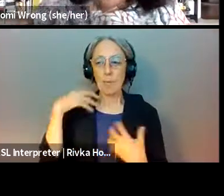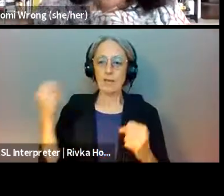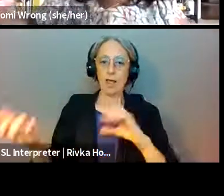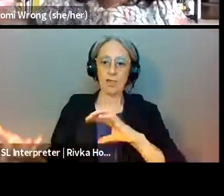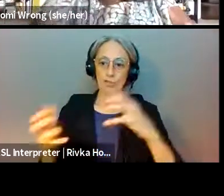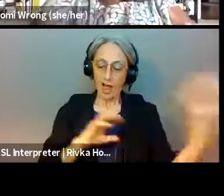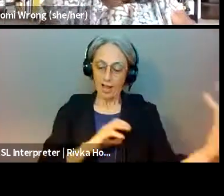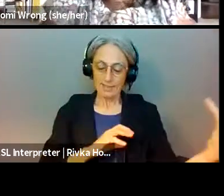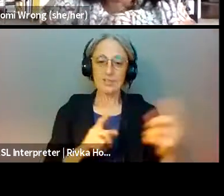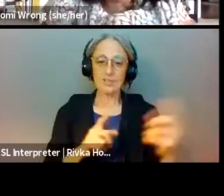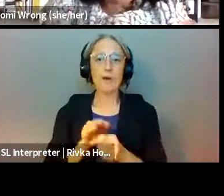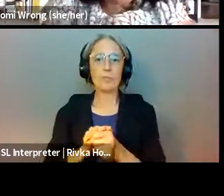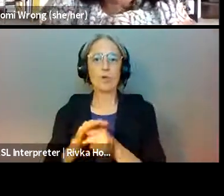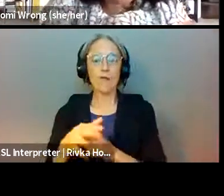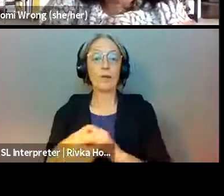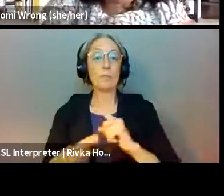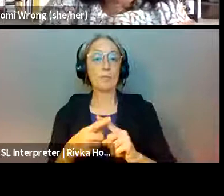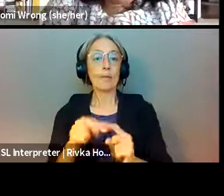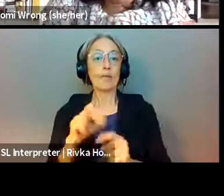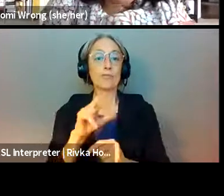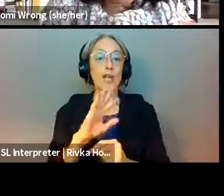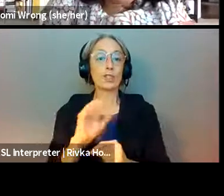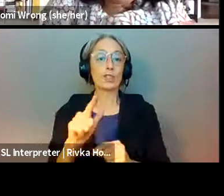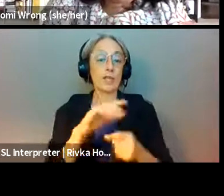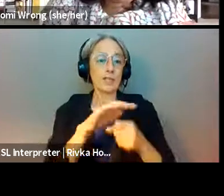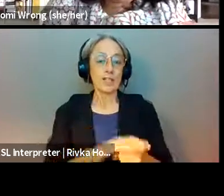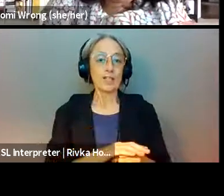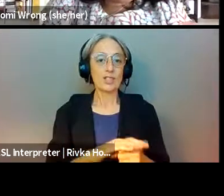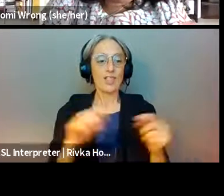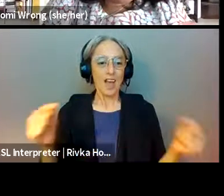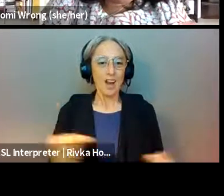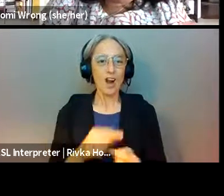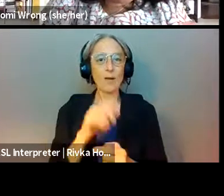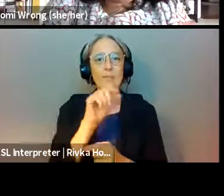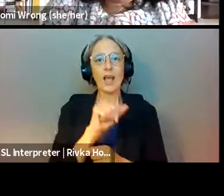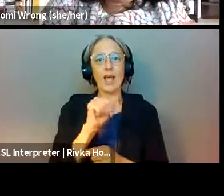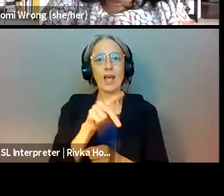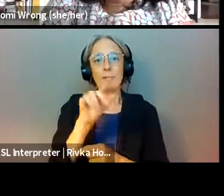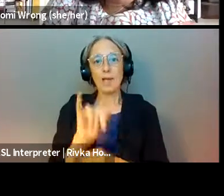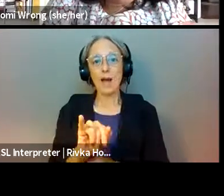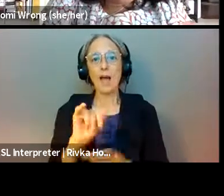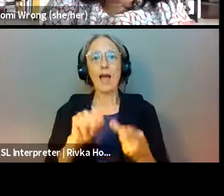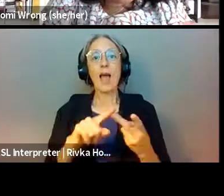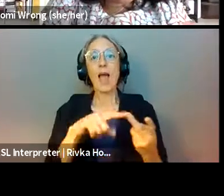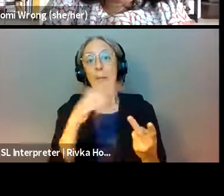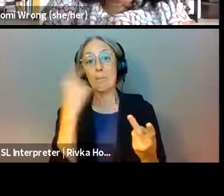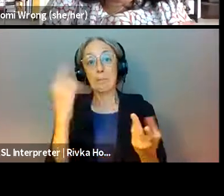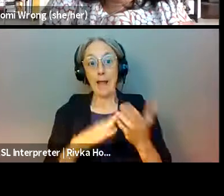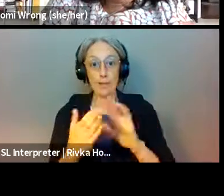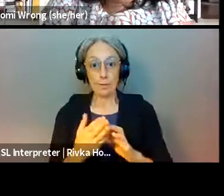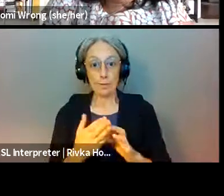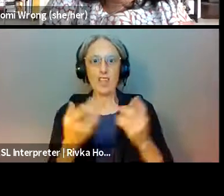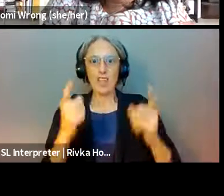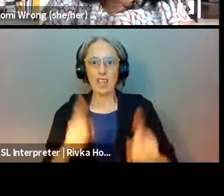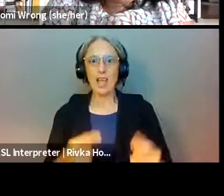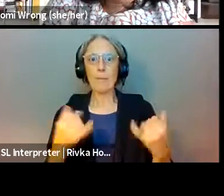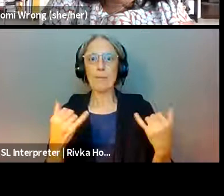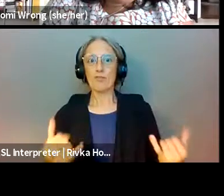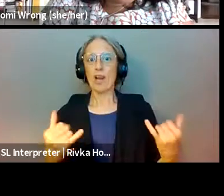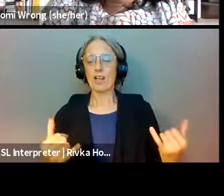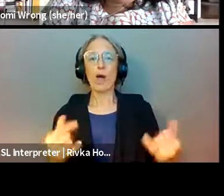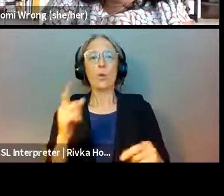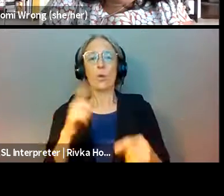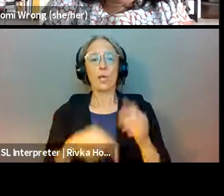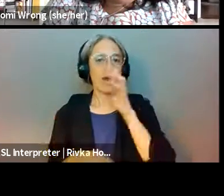tensions, particularly harmful to the AAPI and Black communities happening now. And so I'd say